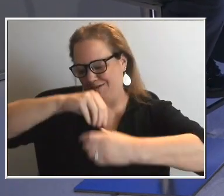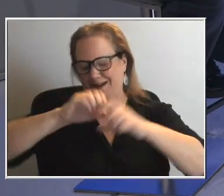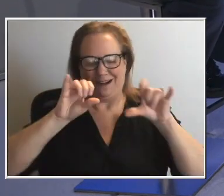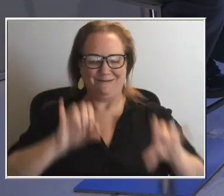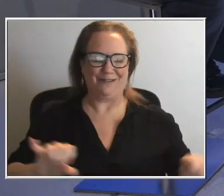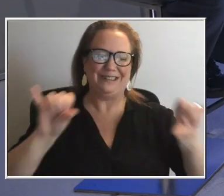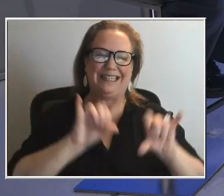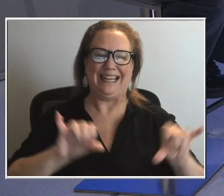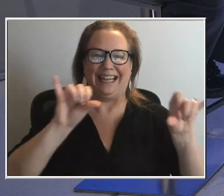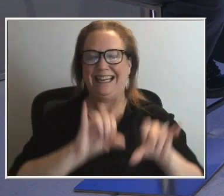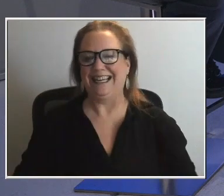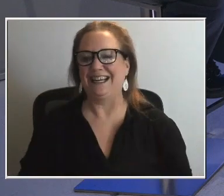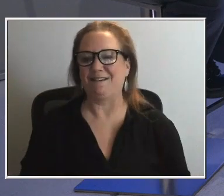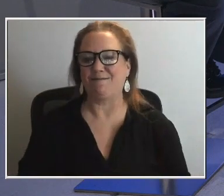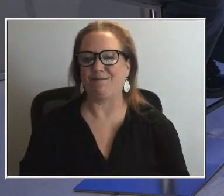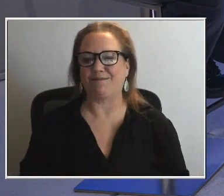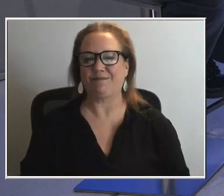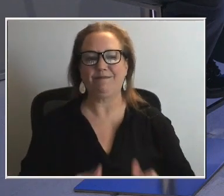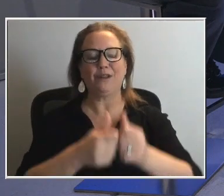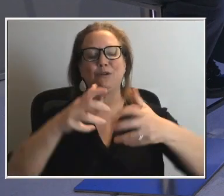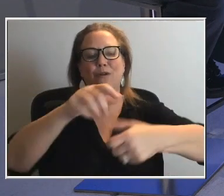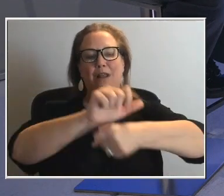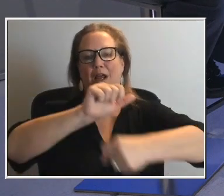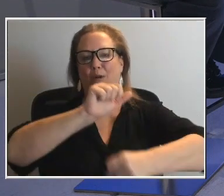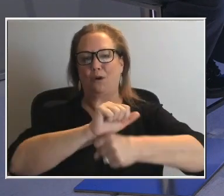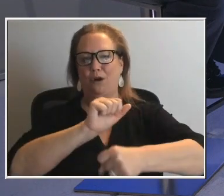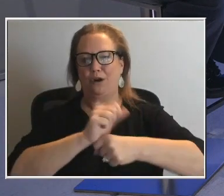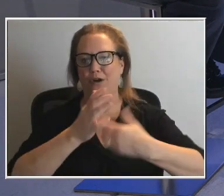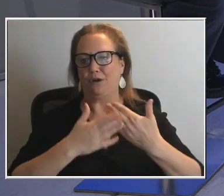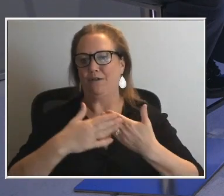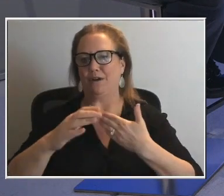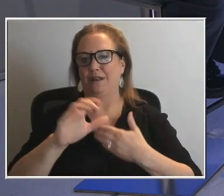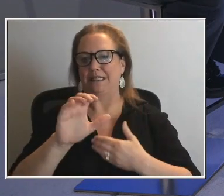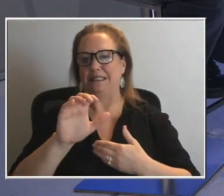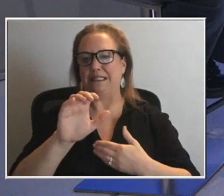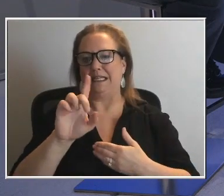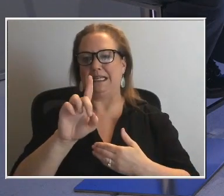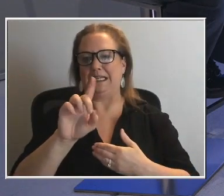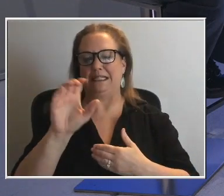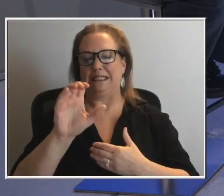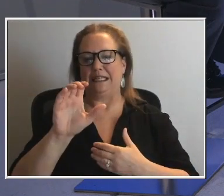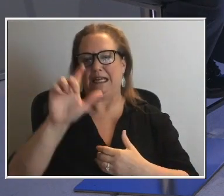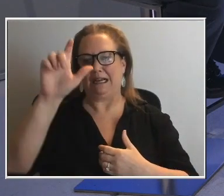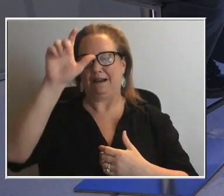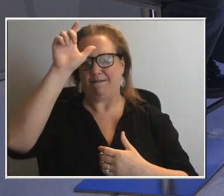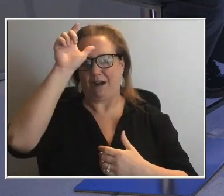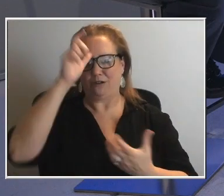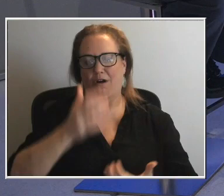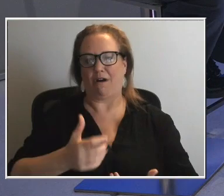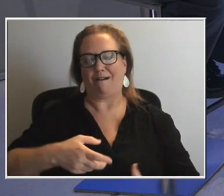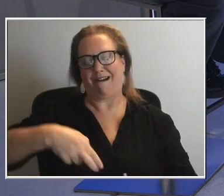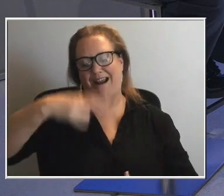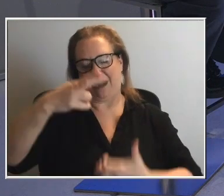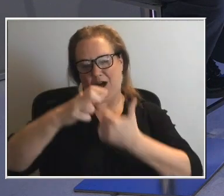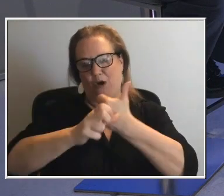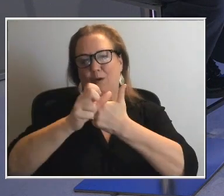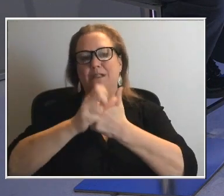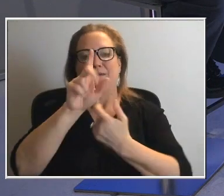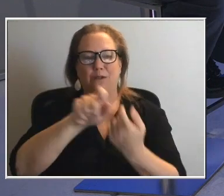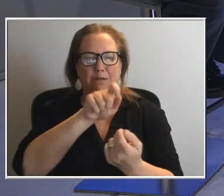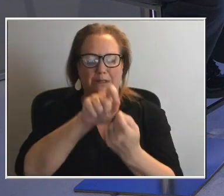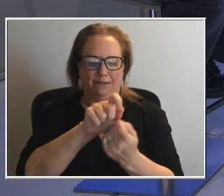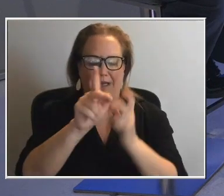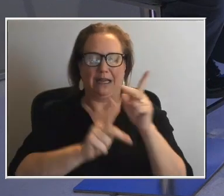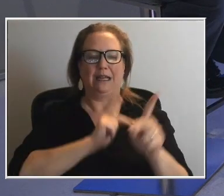Yeah. You're doing a lot of work, though, moving forward. According to the CDC, firefighters are at a higher risk for certain kinds of cancers, making sense